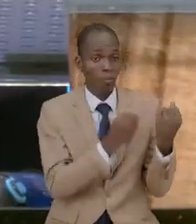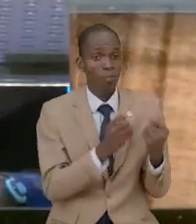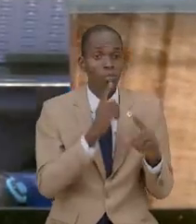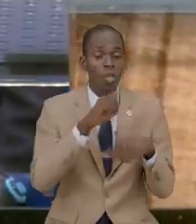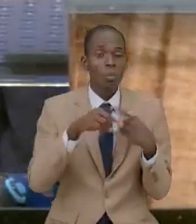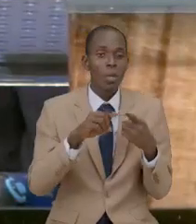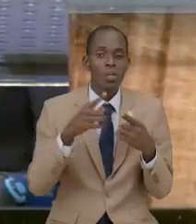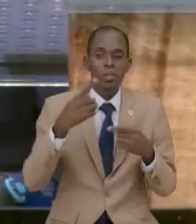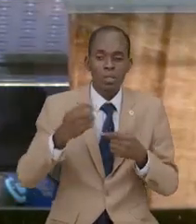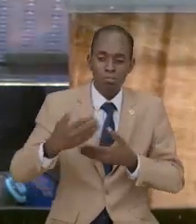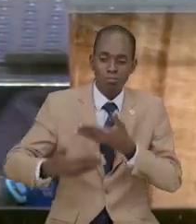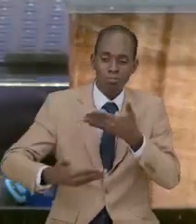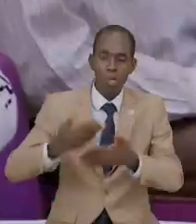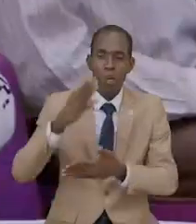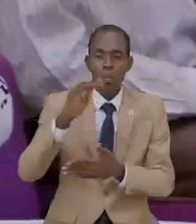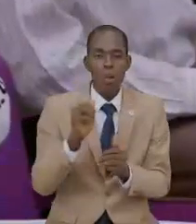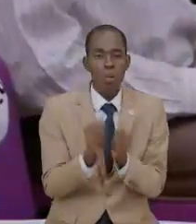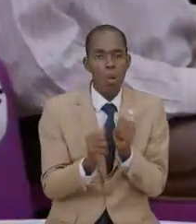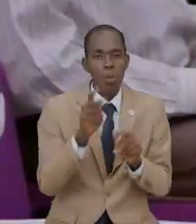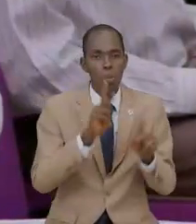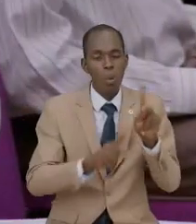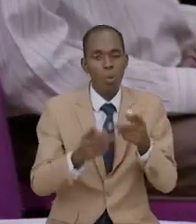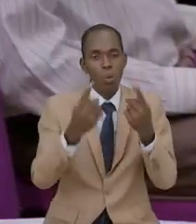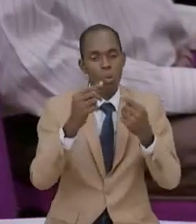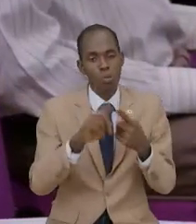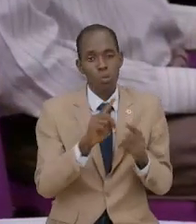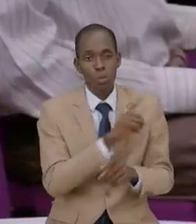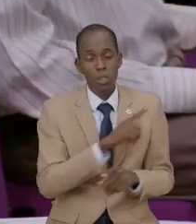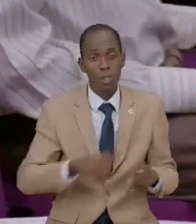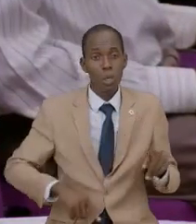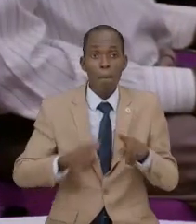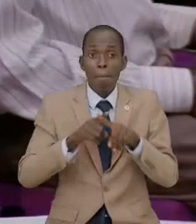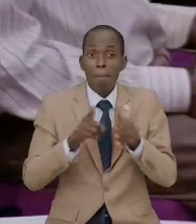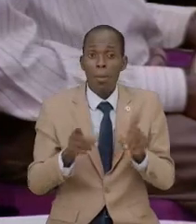the people come to the Lord. But if we preach